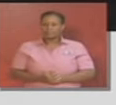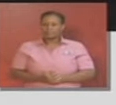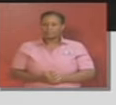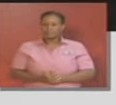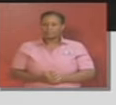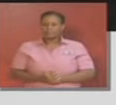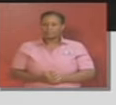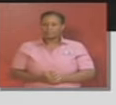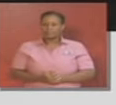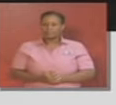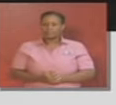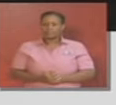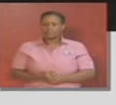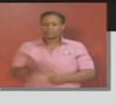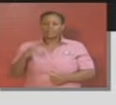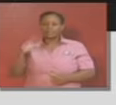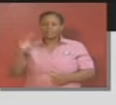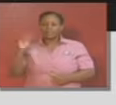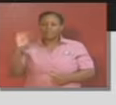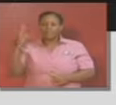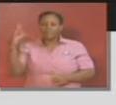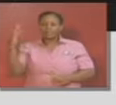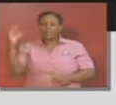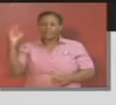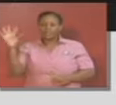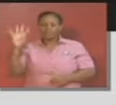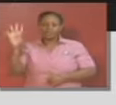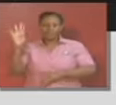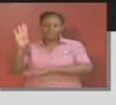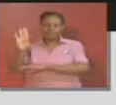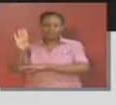4 p.m., we would have had